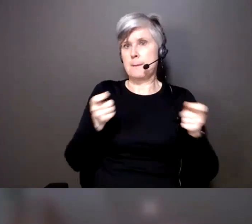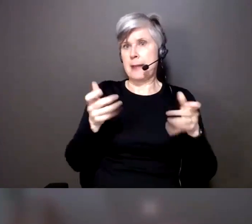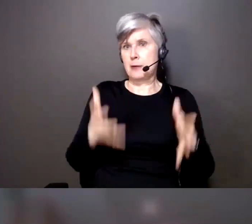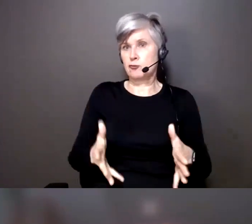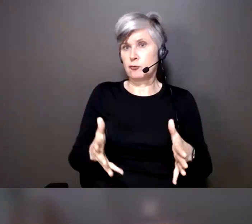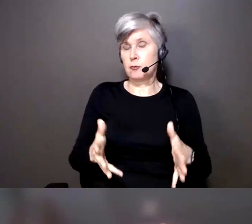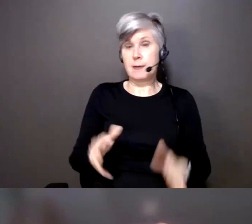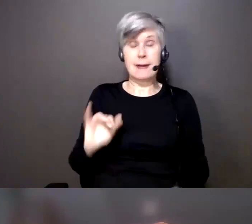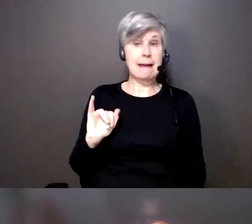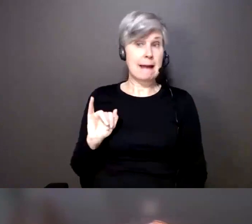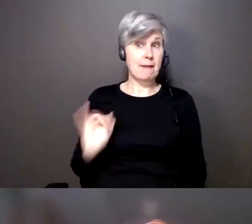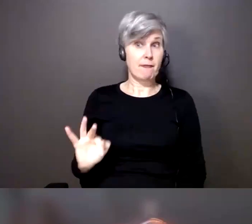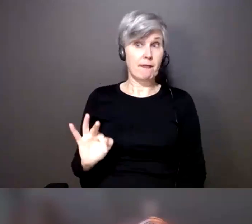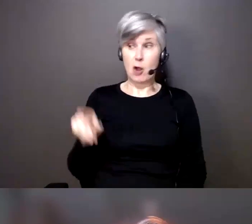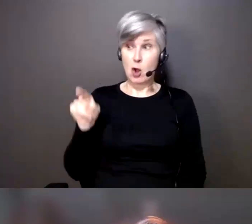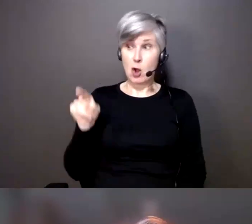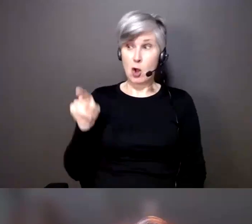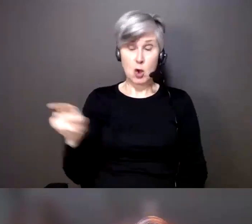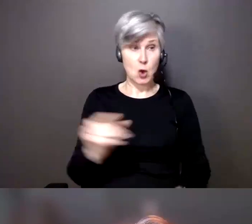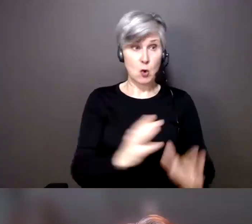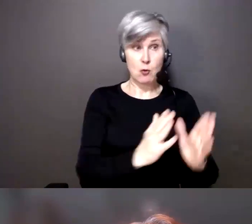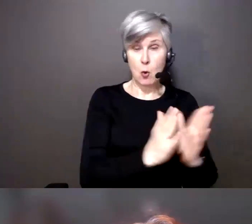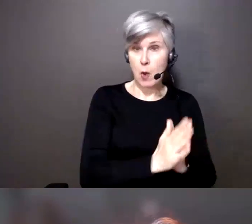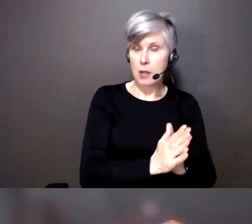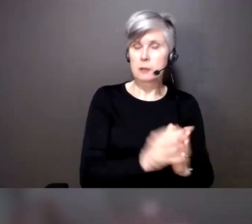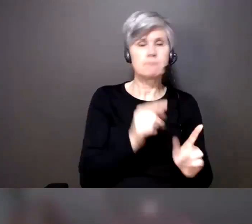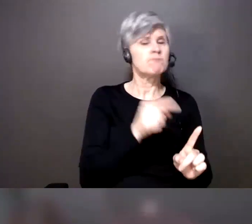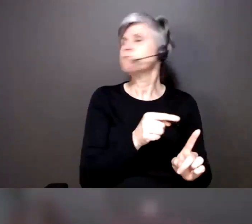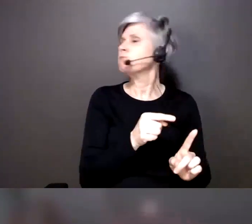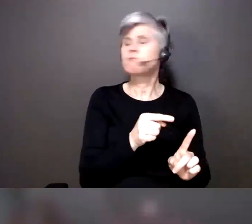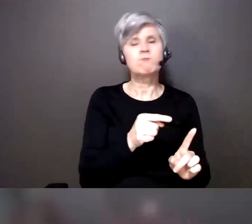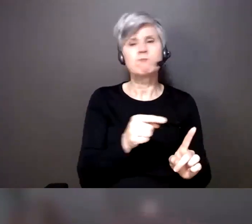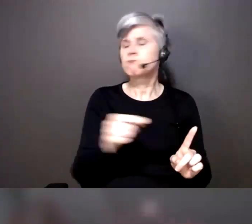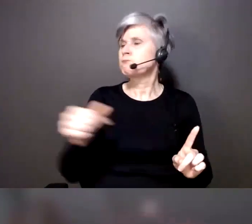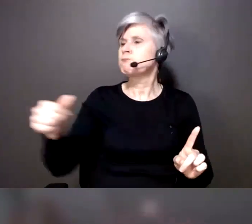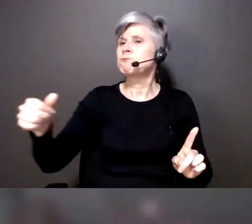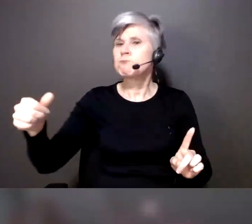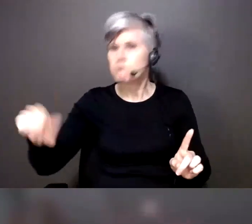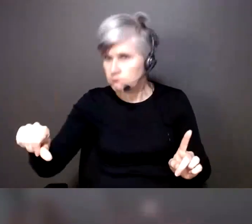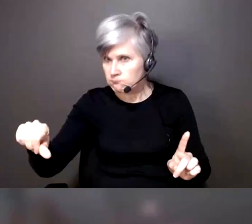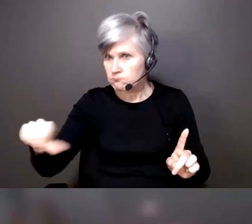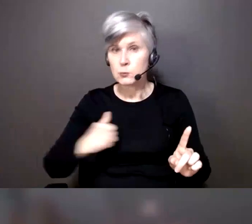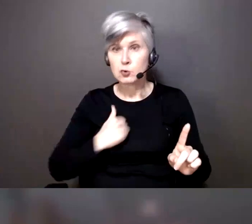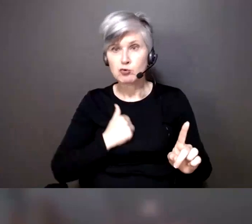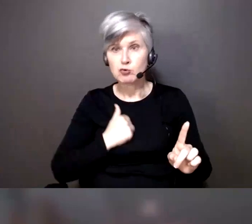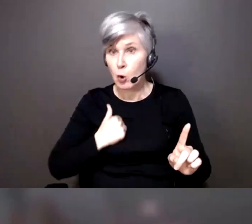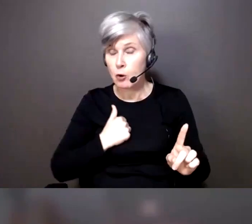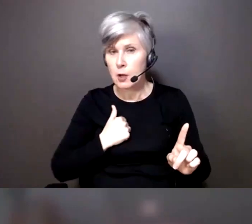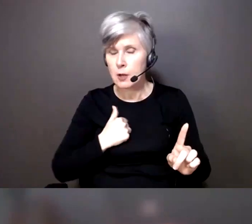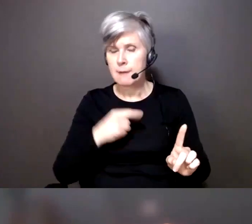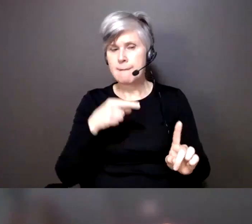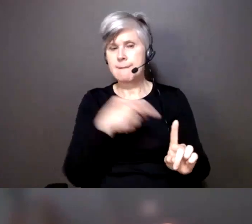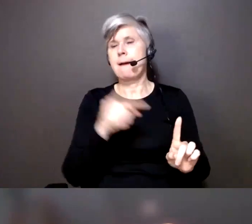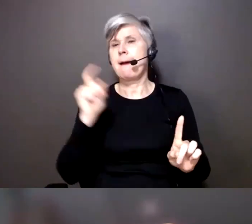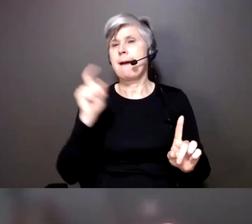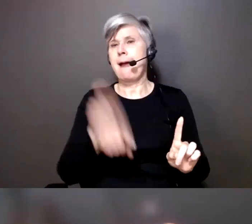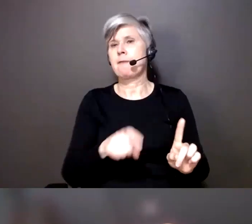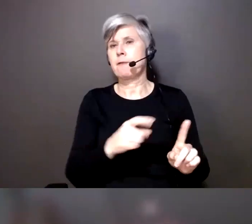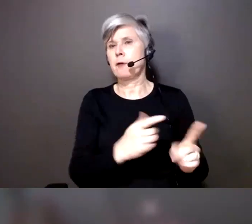they thought a request was not reasonable. So uh, it is we are here